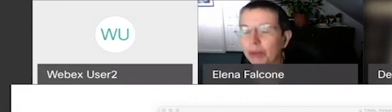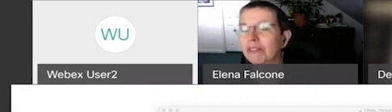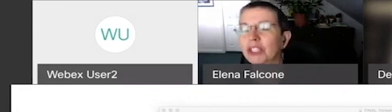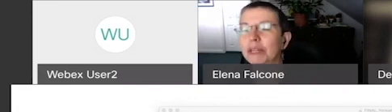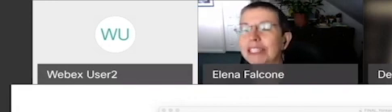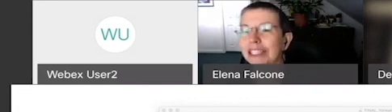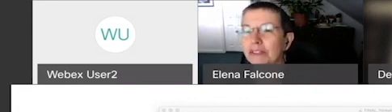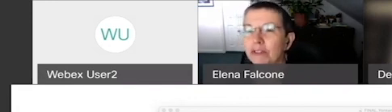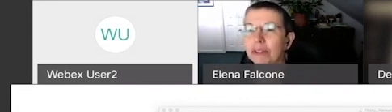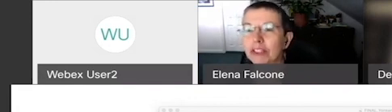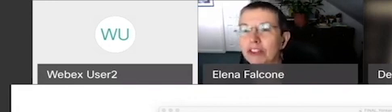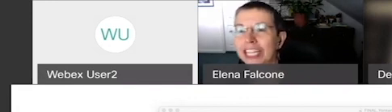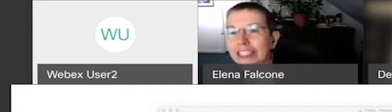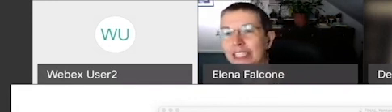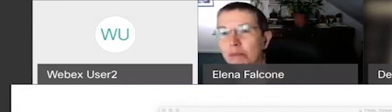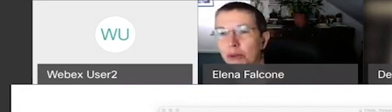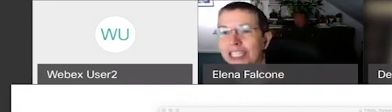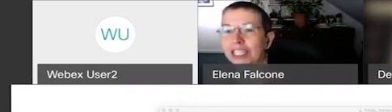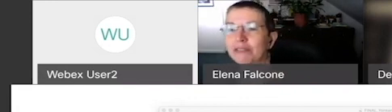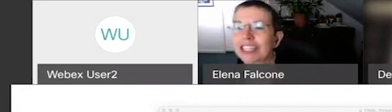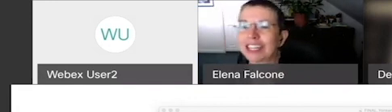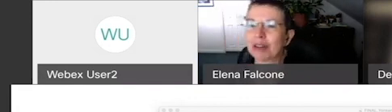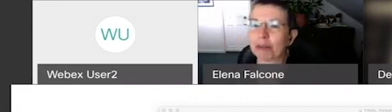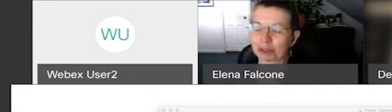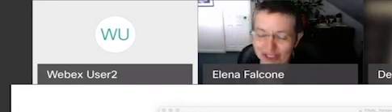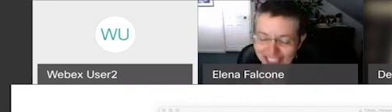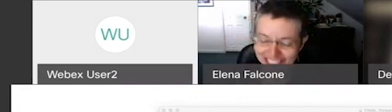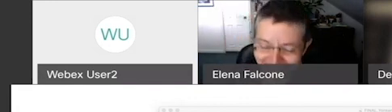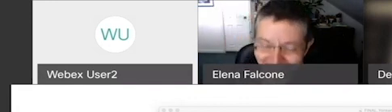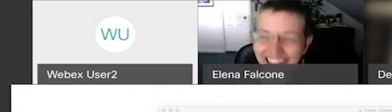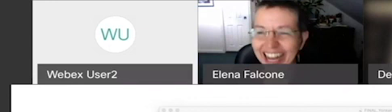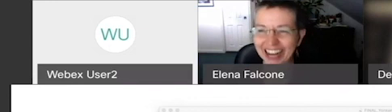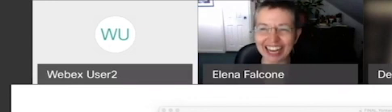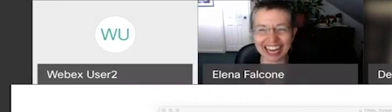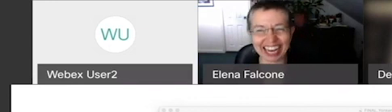new idea for turning 18 birthday gift. Much appreciated.